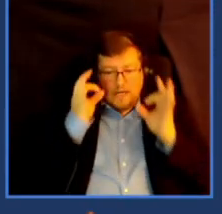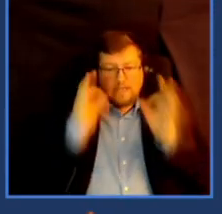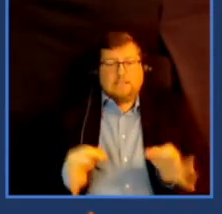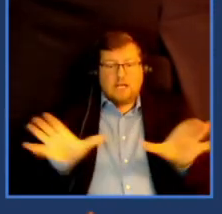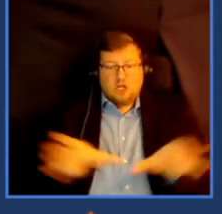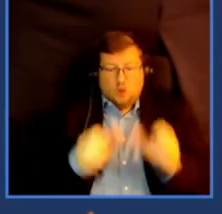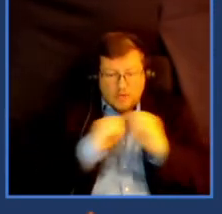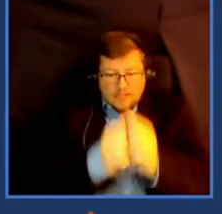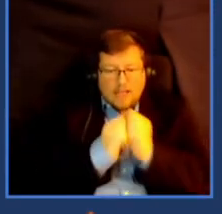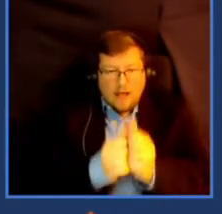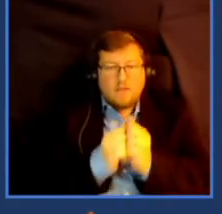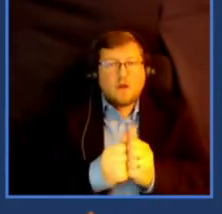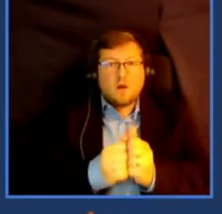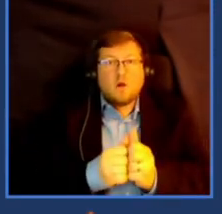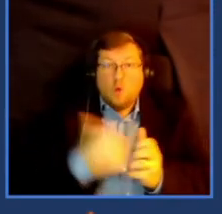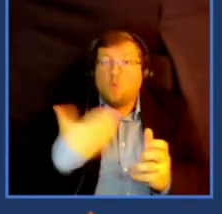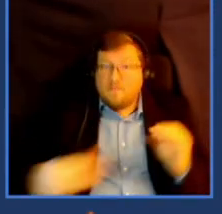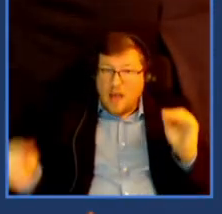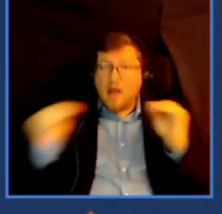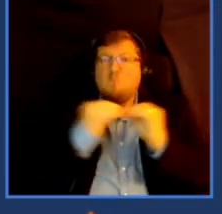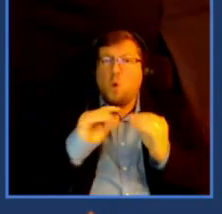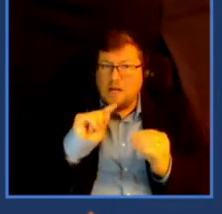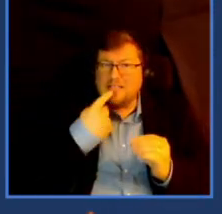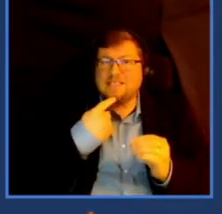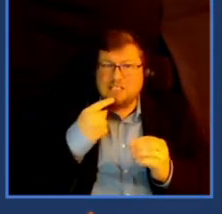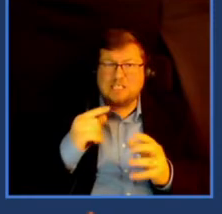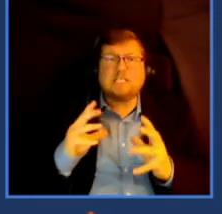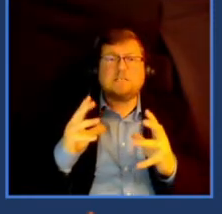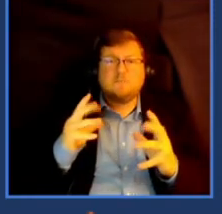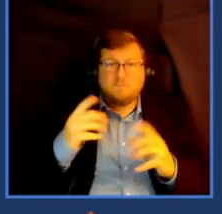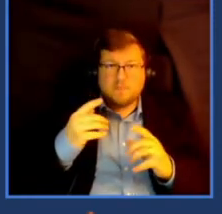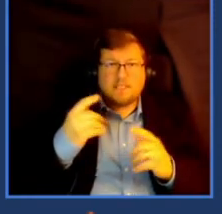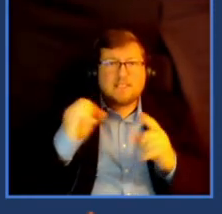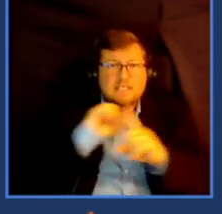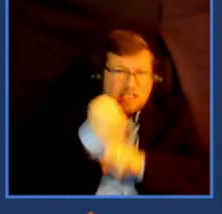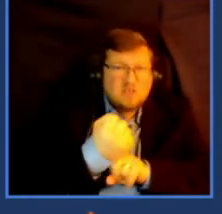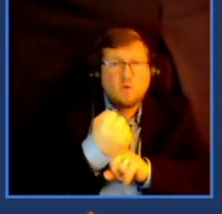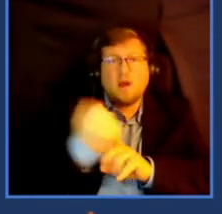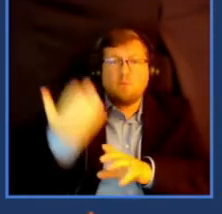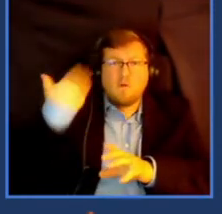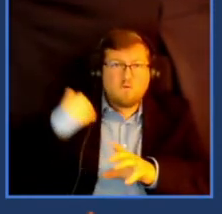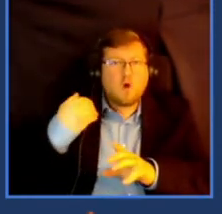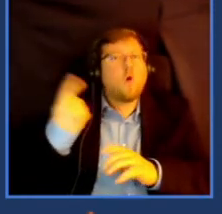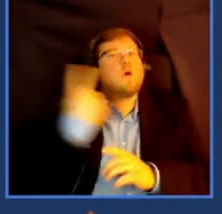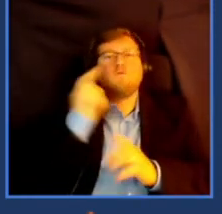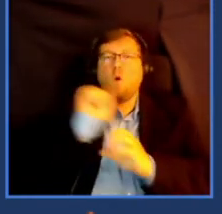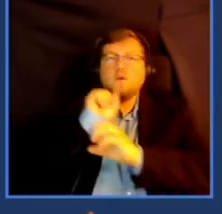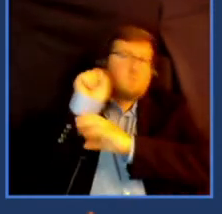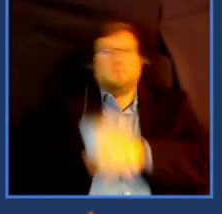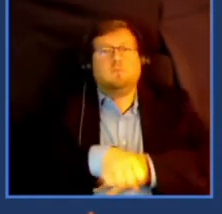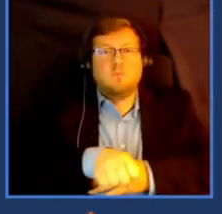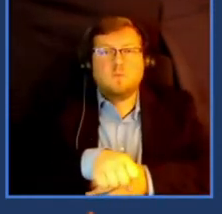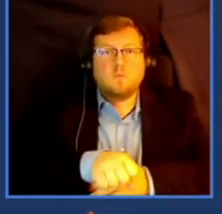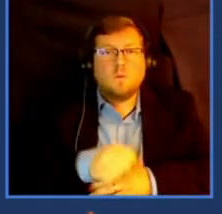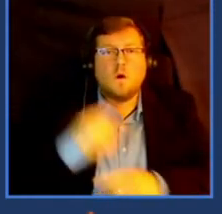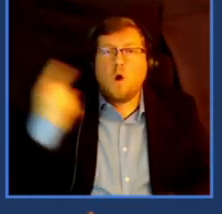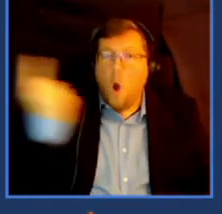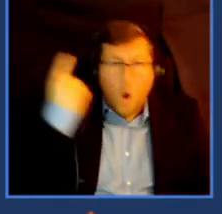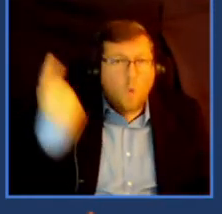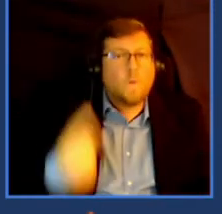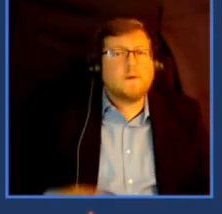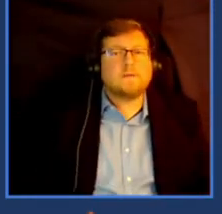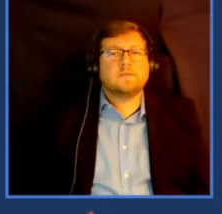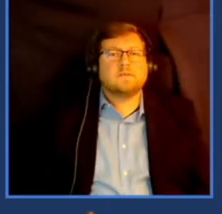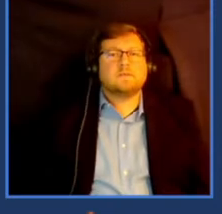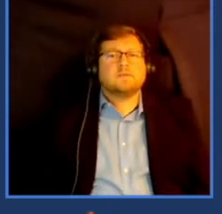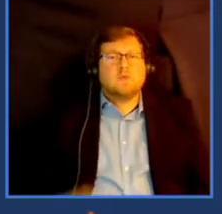tougher times before. And we've always overcome. We've always overcome. We've always